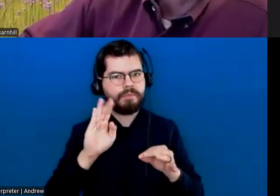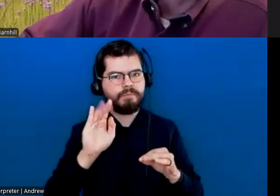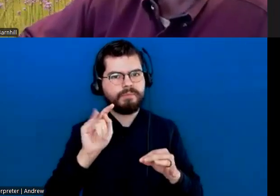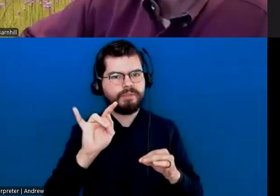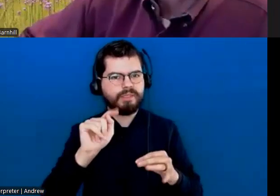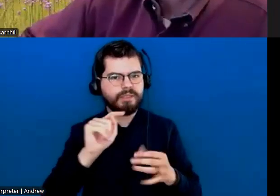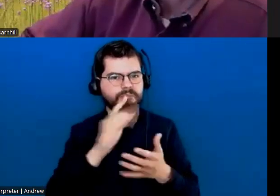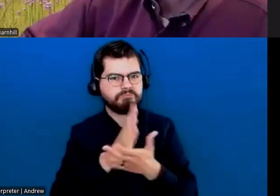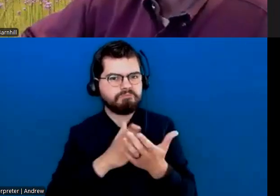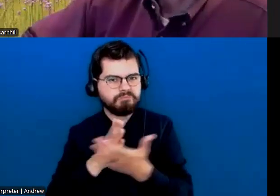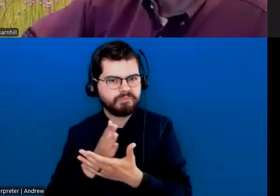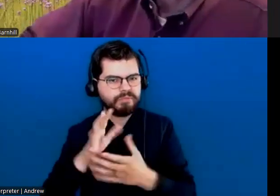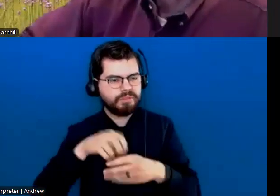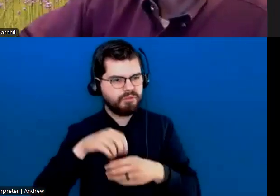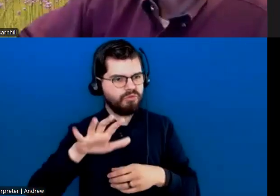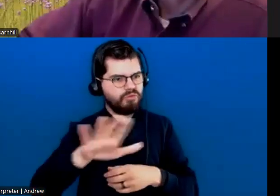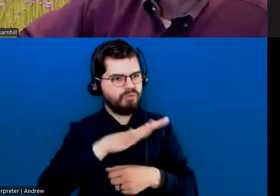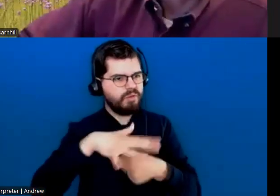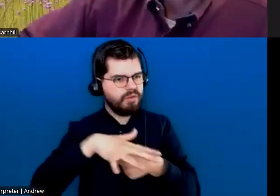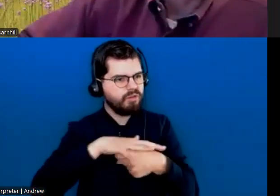after.